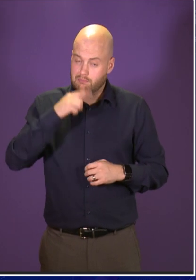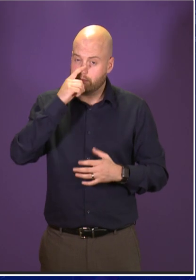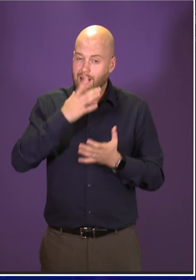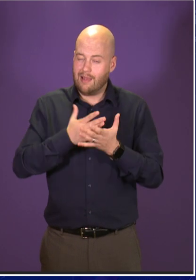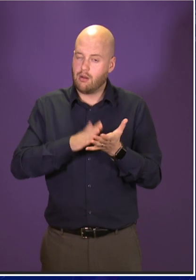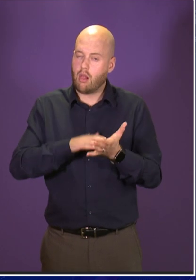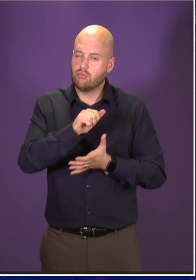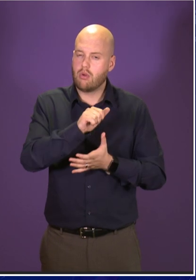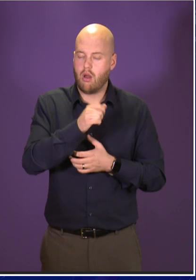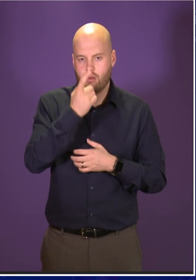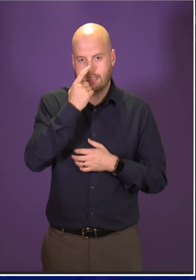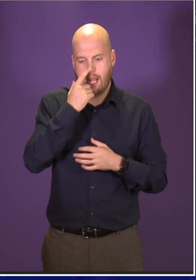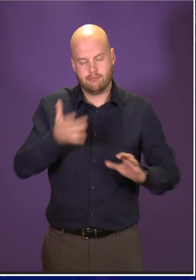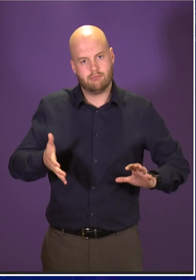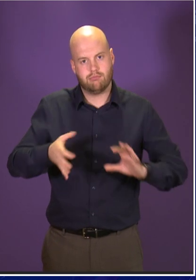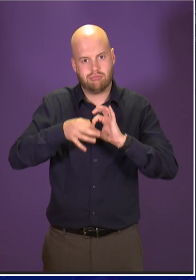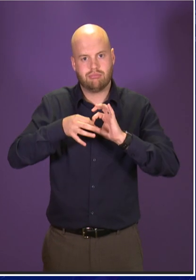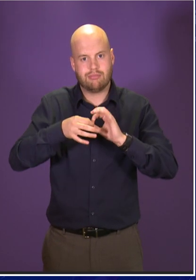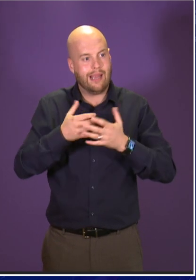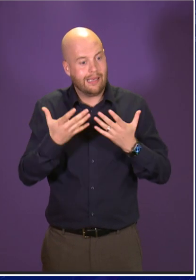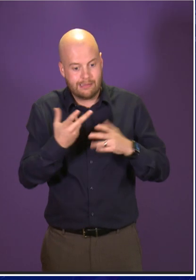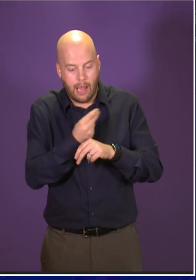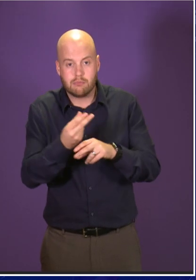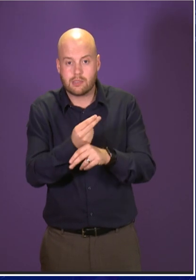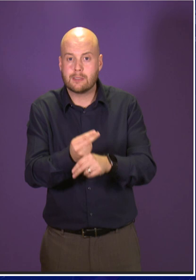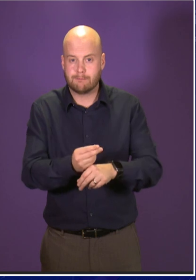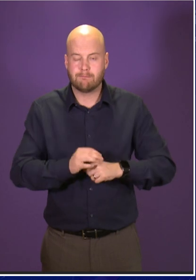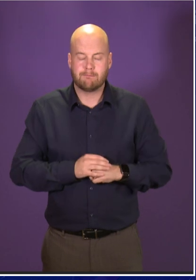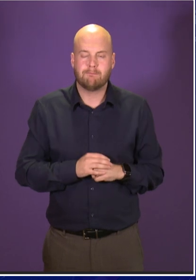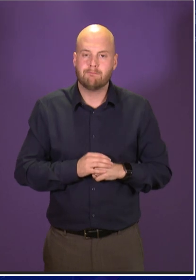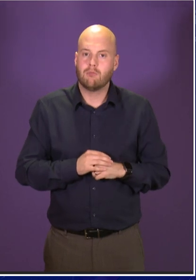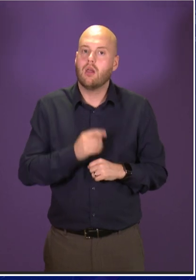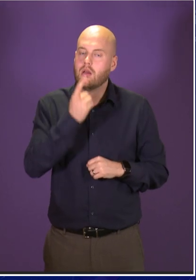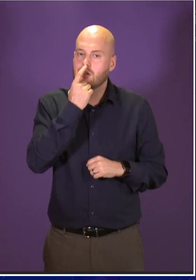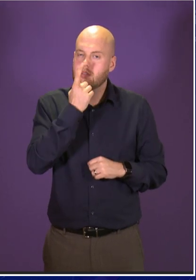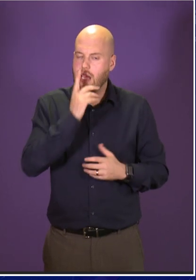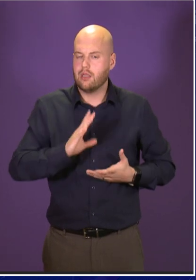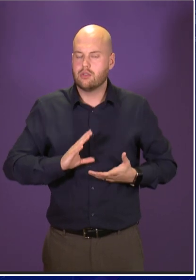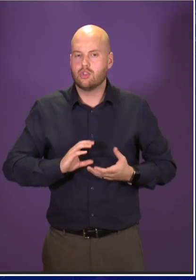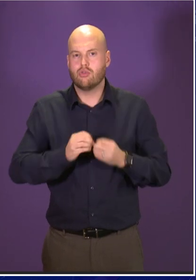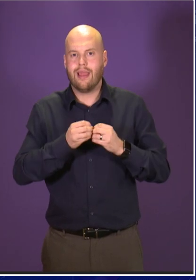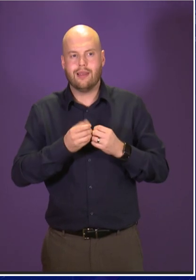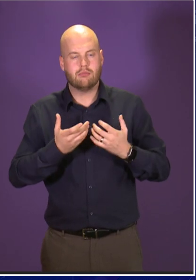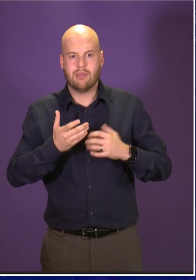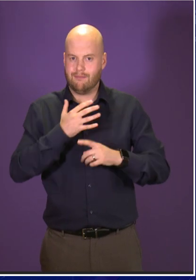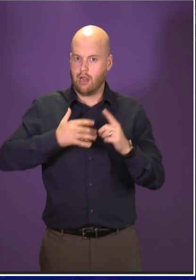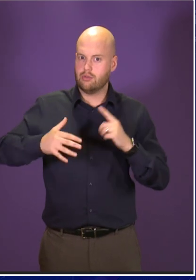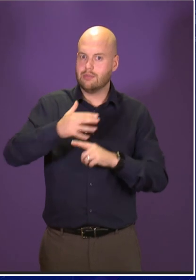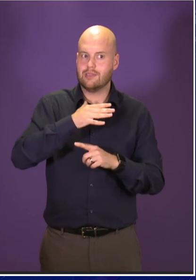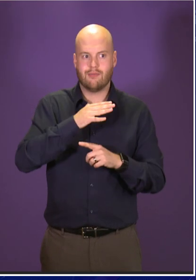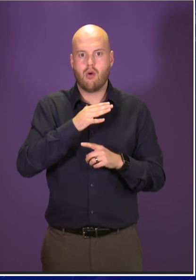make connection across those divisions in our society, as well as it can create the conditions for